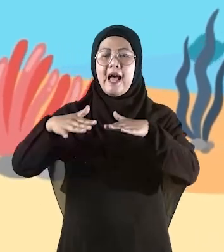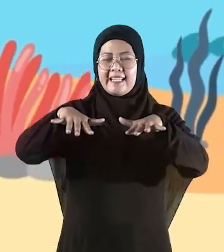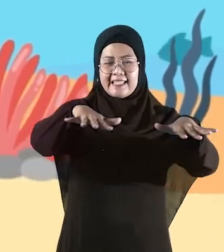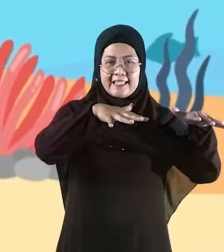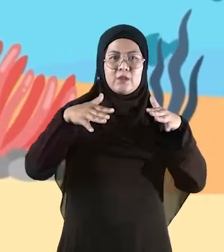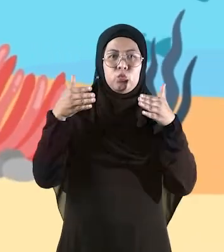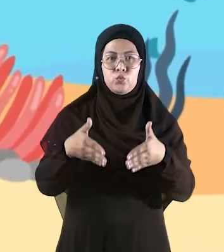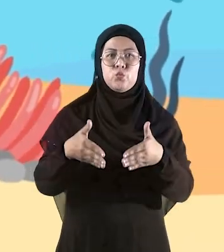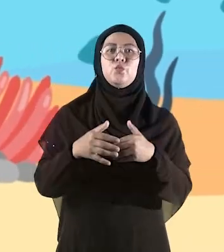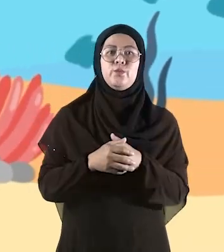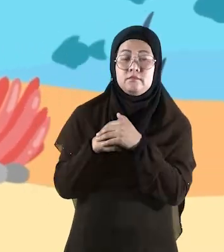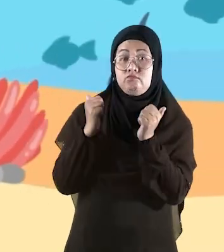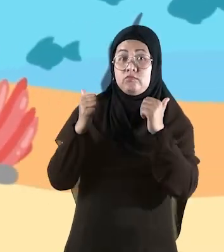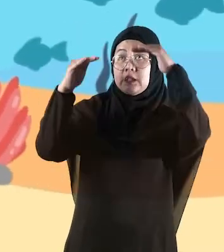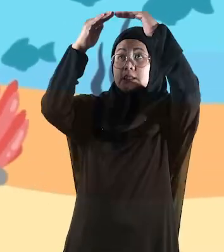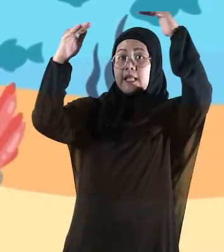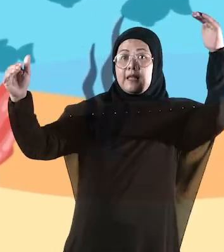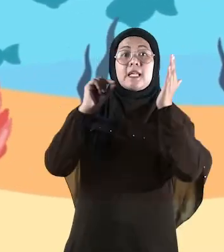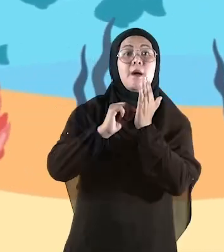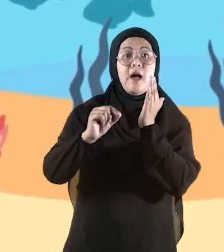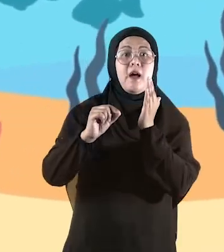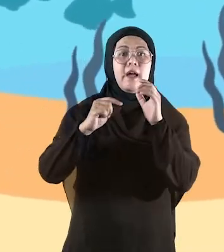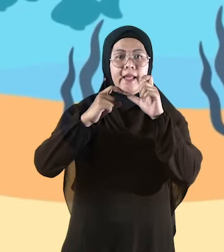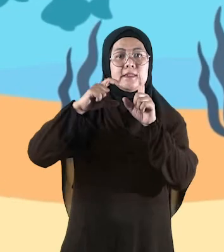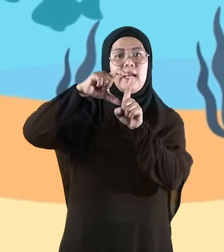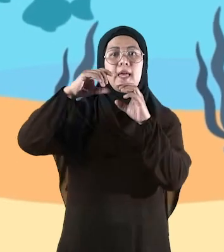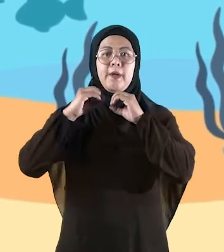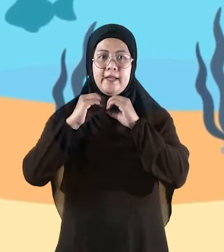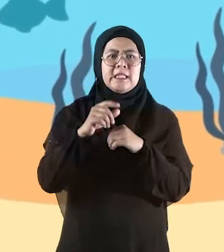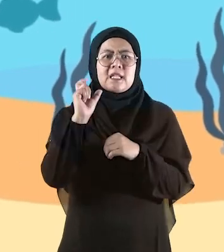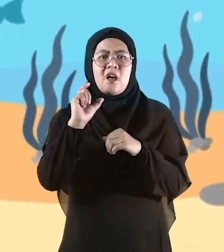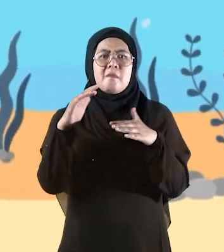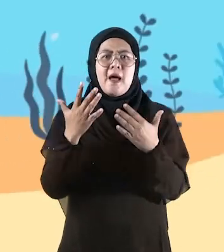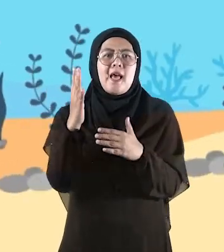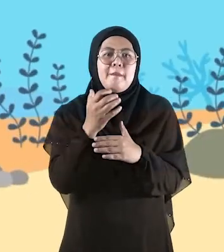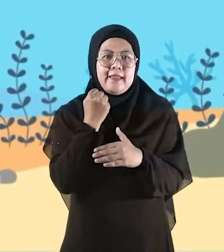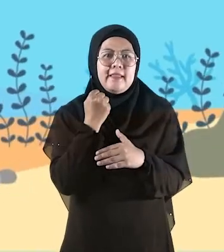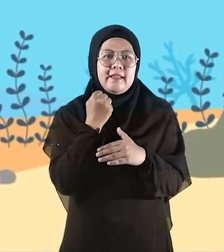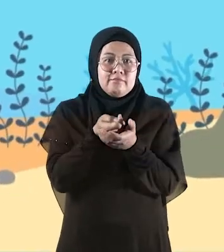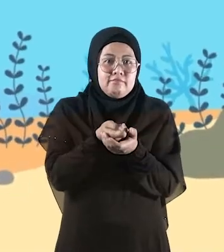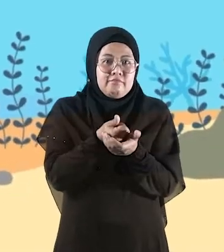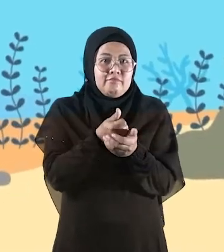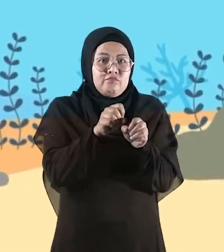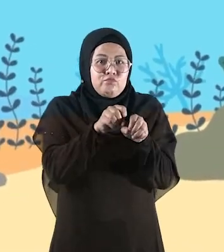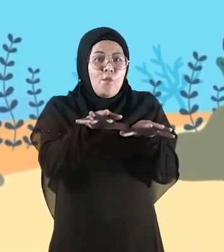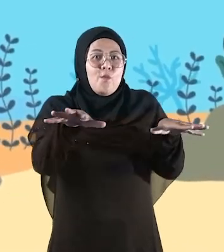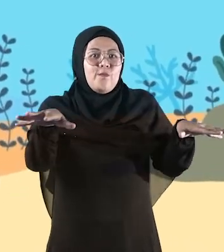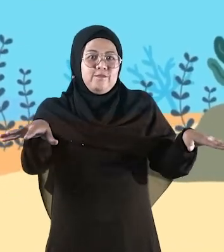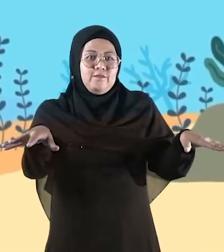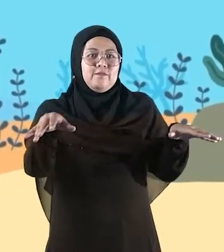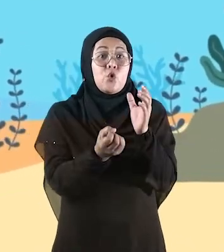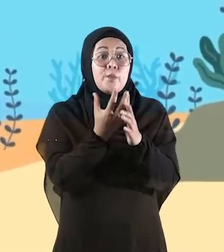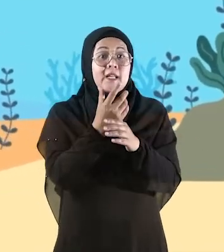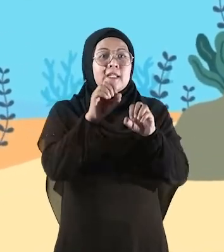shallow water. As for satellite-derived bathymetry, or SDB, is defined as one of the methods used to obtain bathymetry